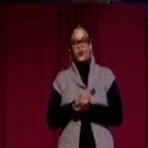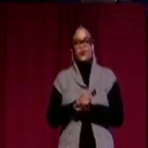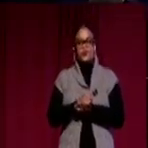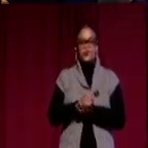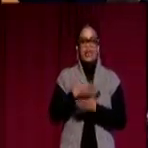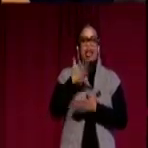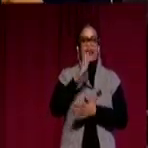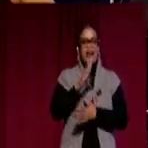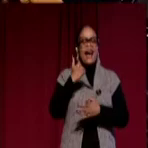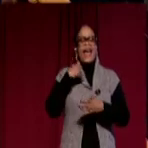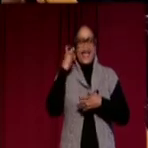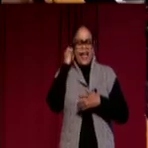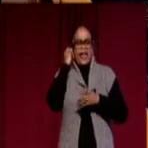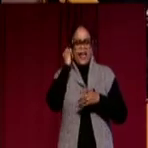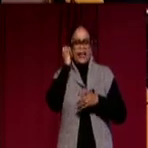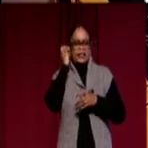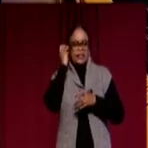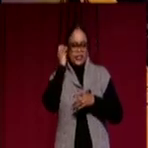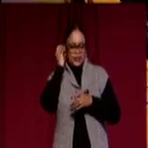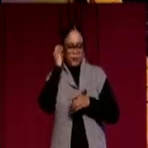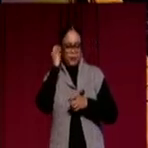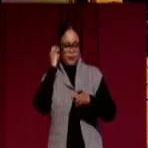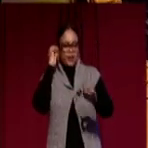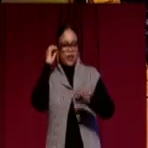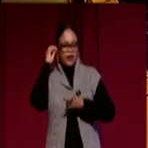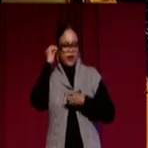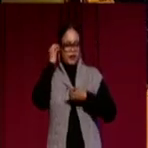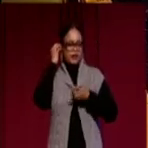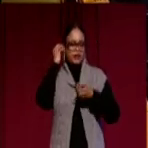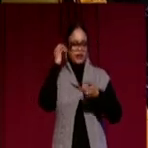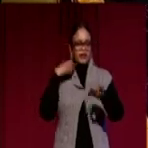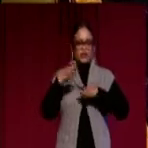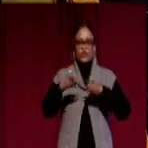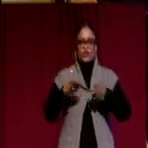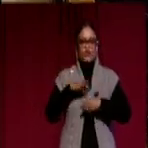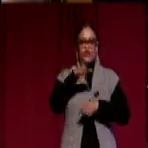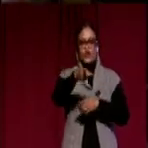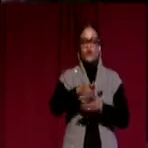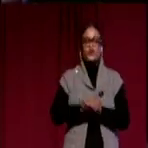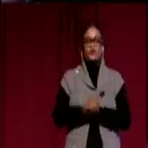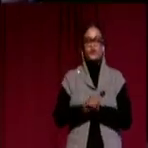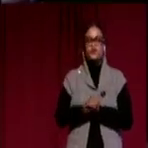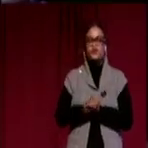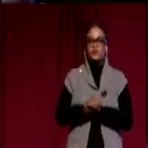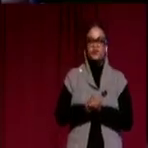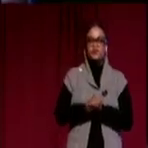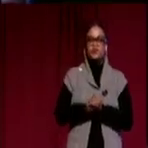God got his hand on you. He got his hand on you.